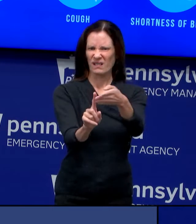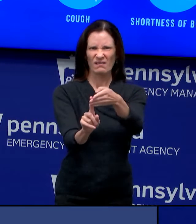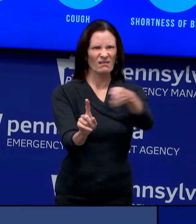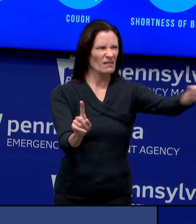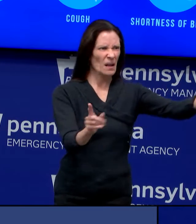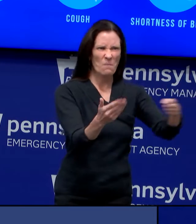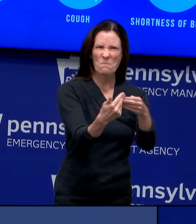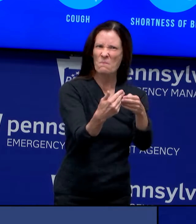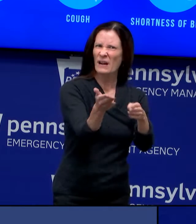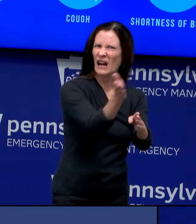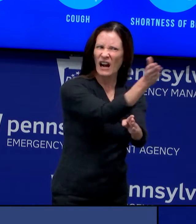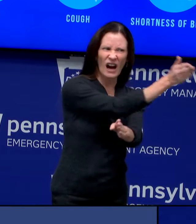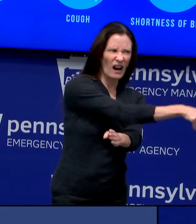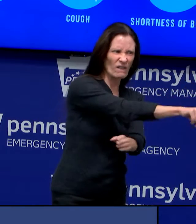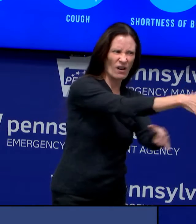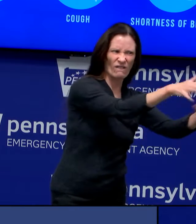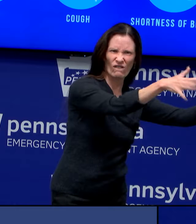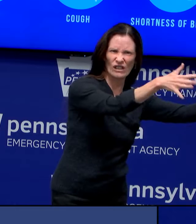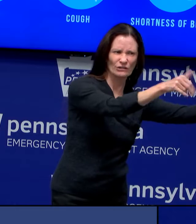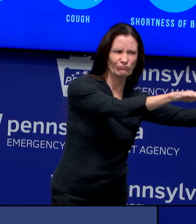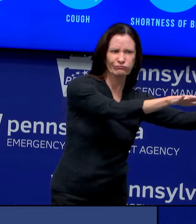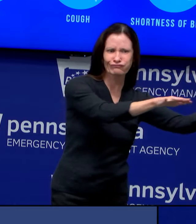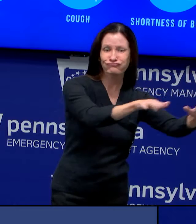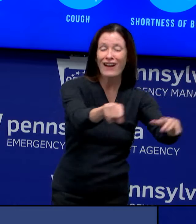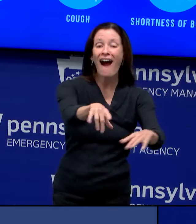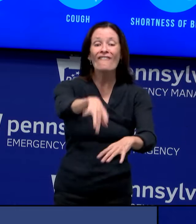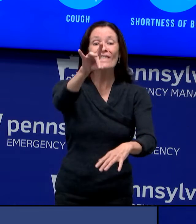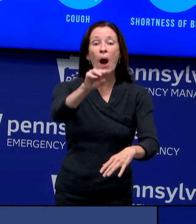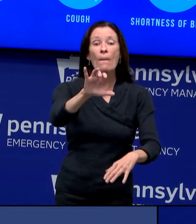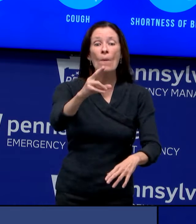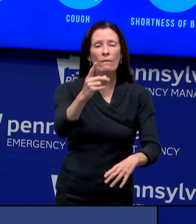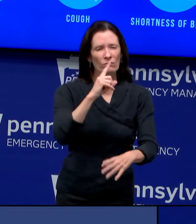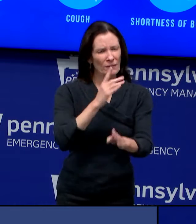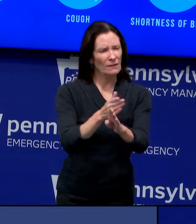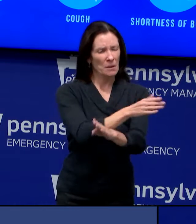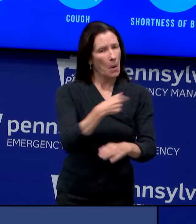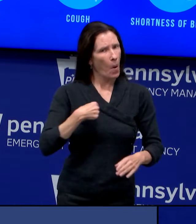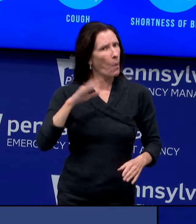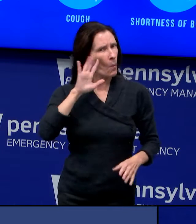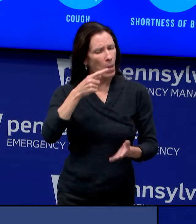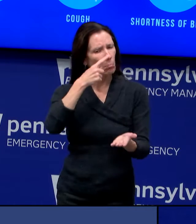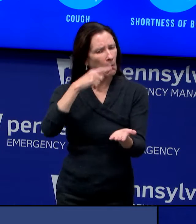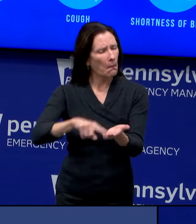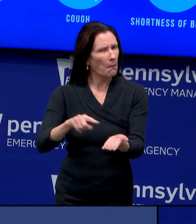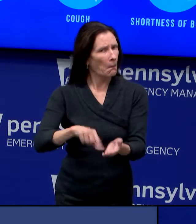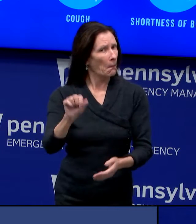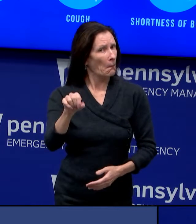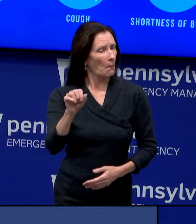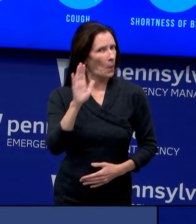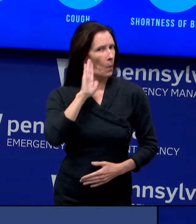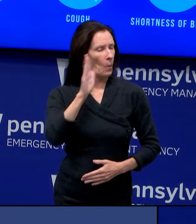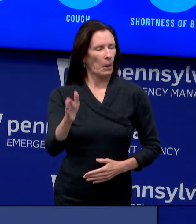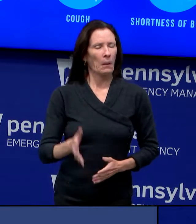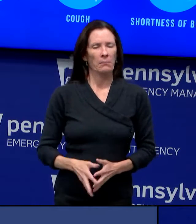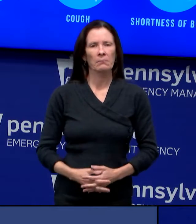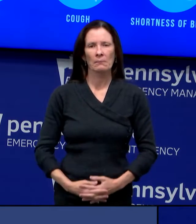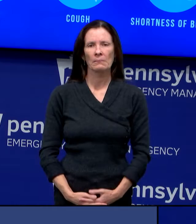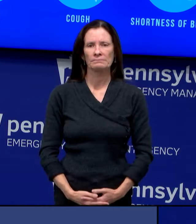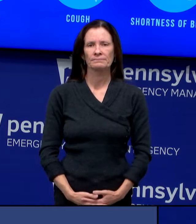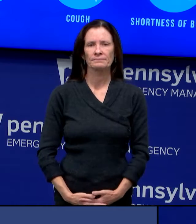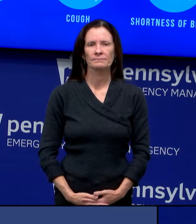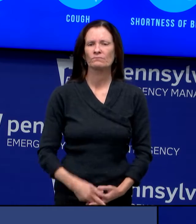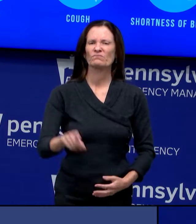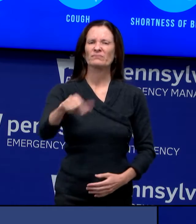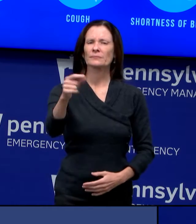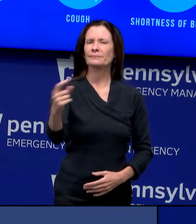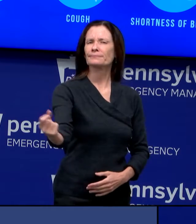will reopening be county by county or region by region? And do all counties in a particular region have to meet the threshold in order for